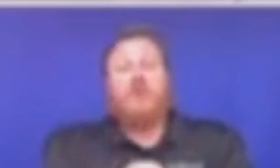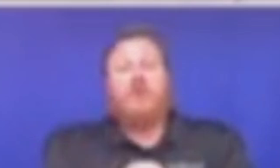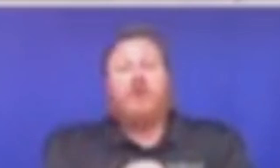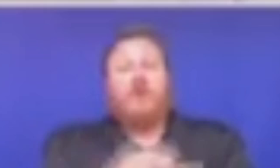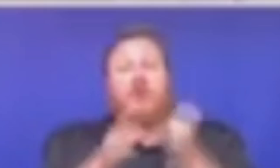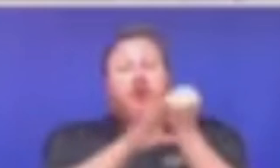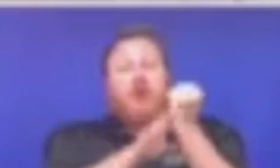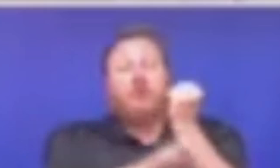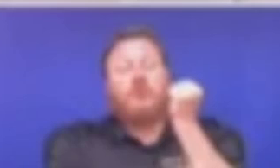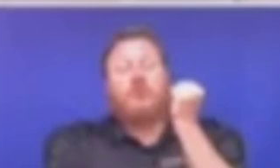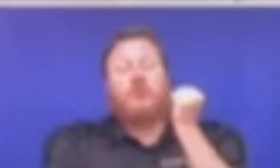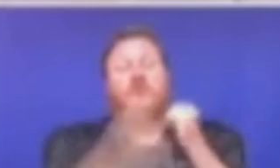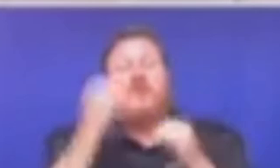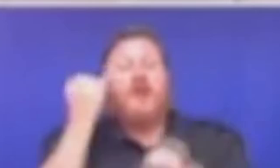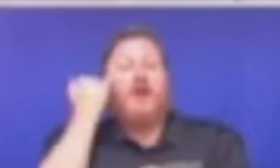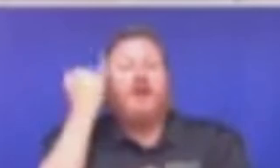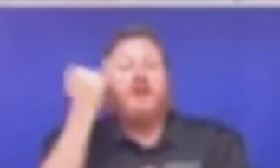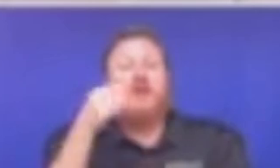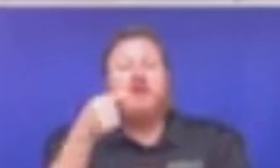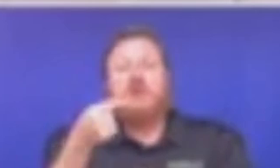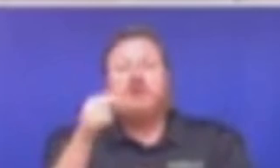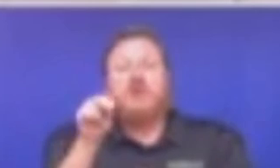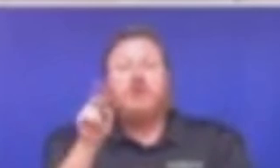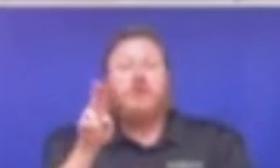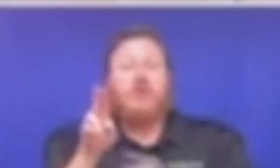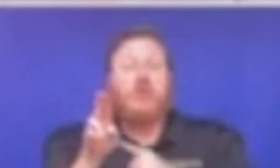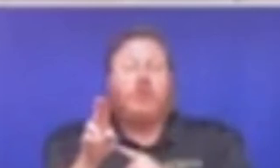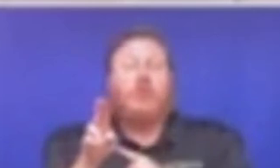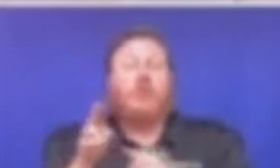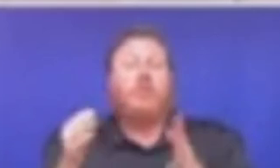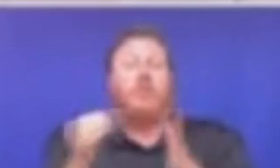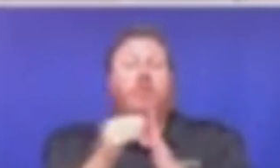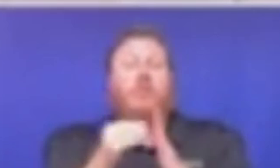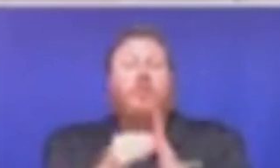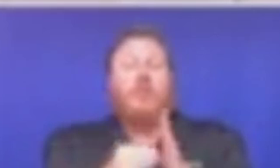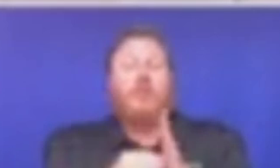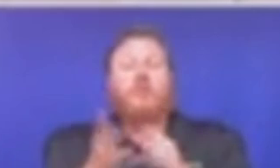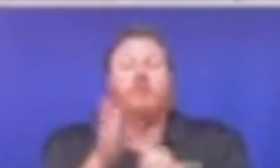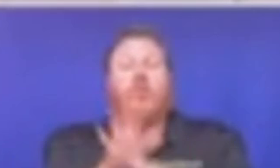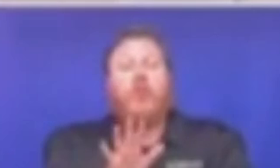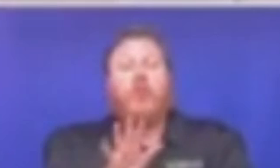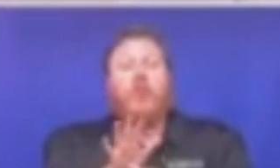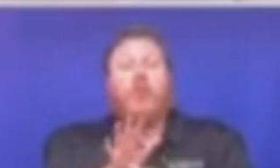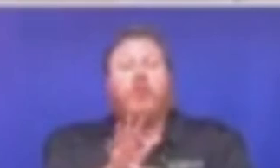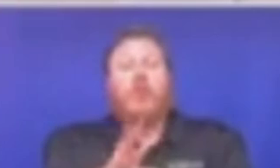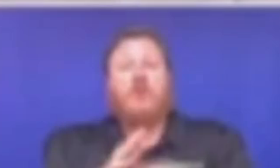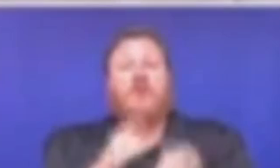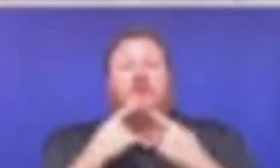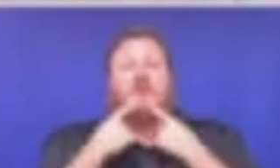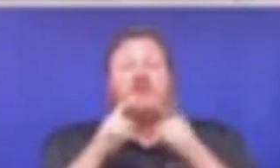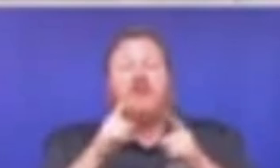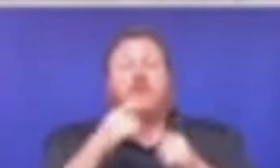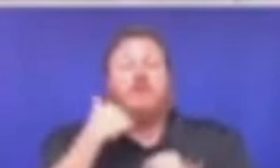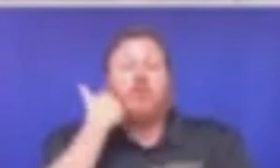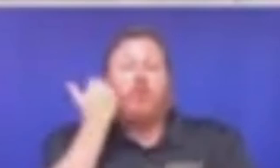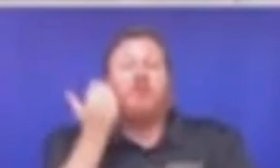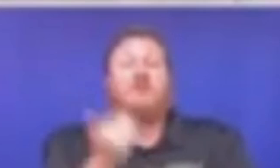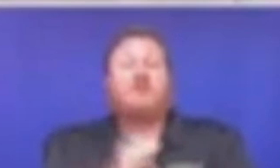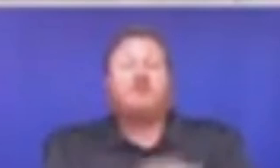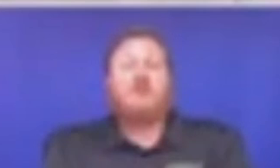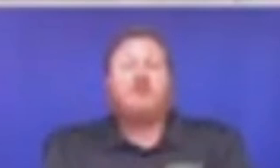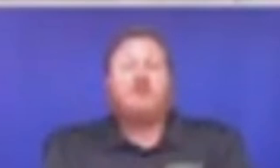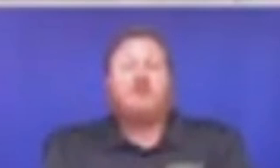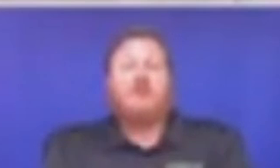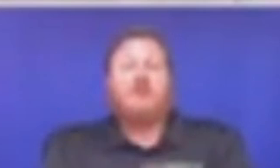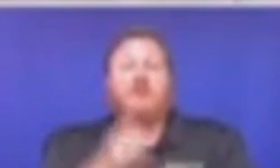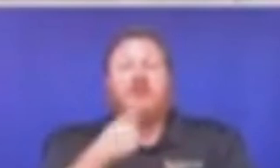constitutive ideas of the Government of National Unity are set out in the statement of intent, as I've said, which